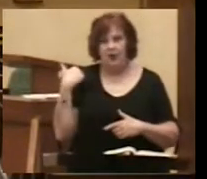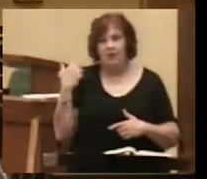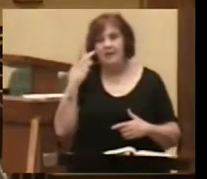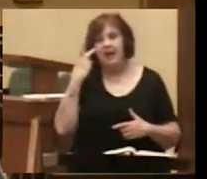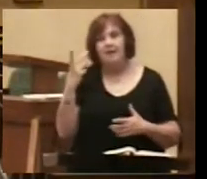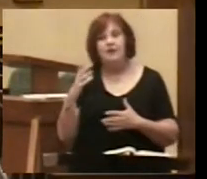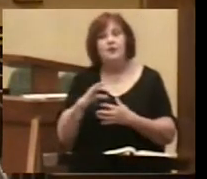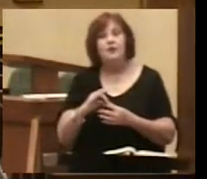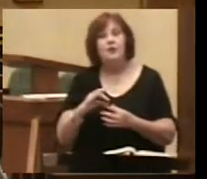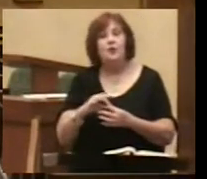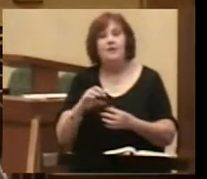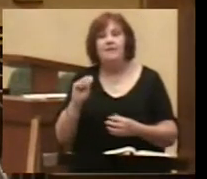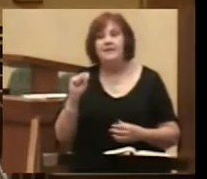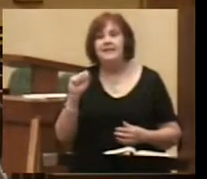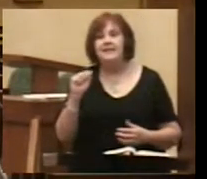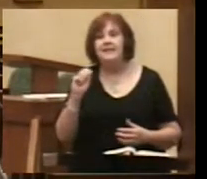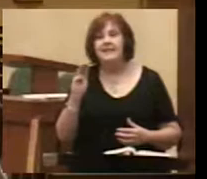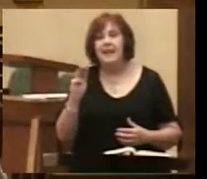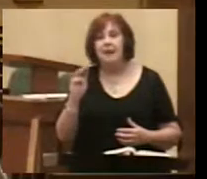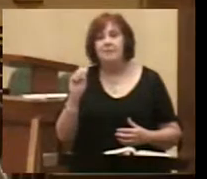story of Samson.